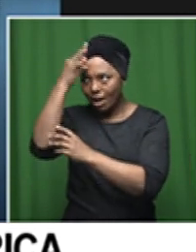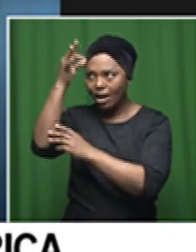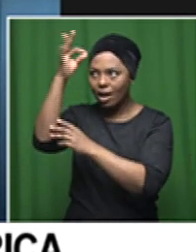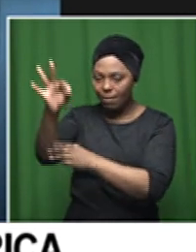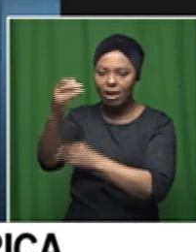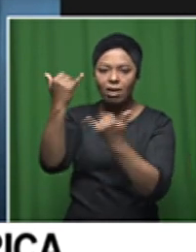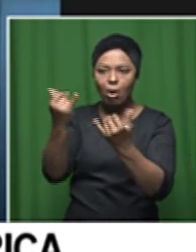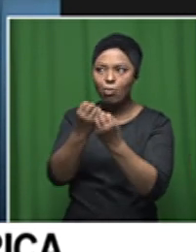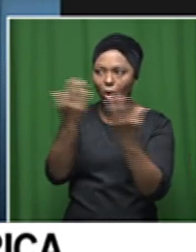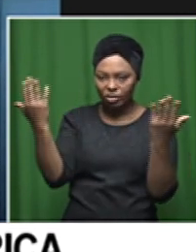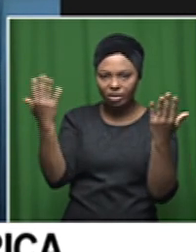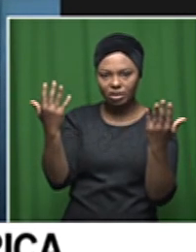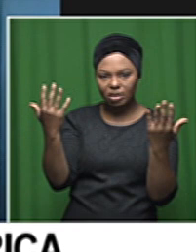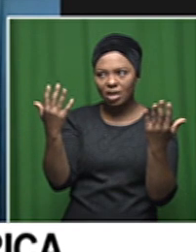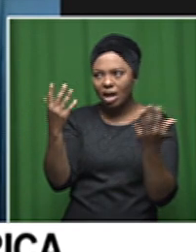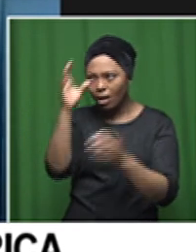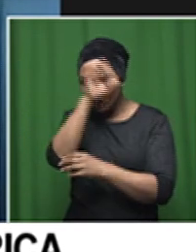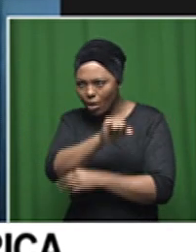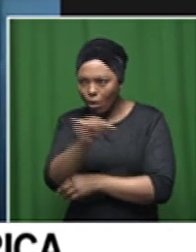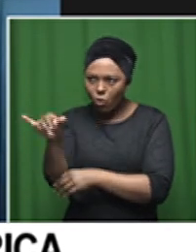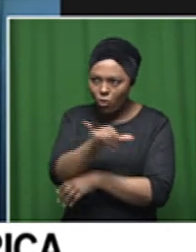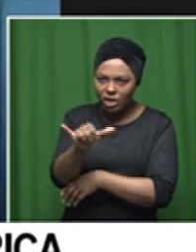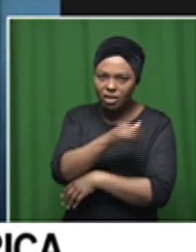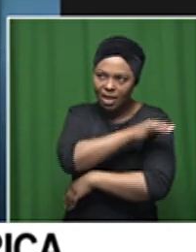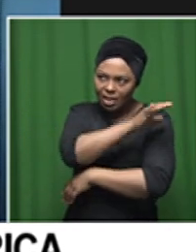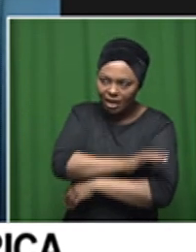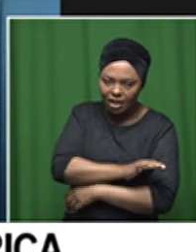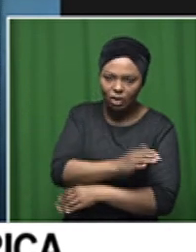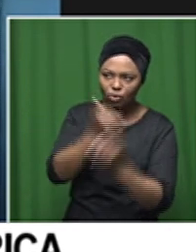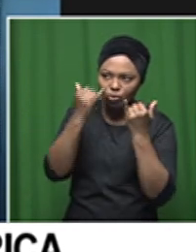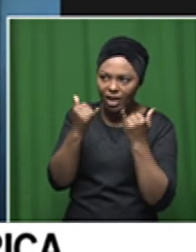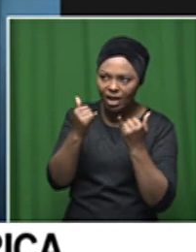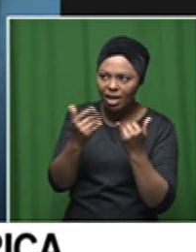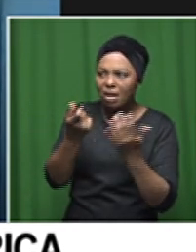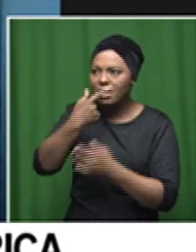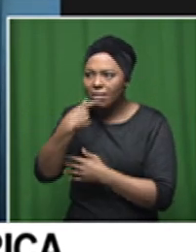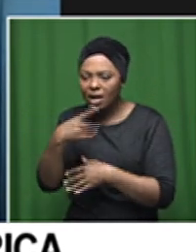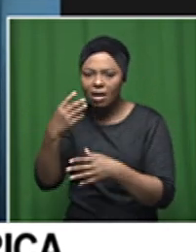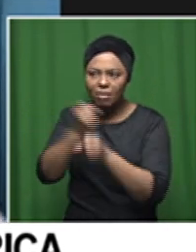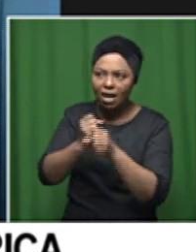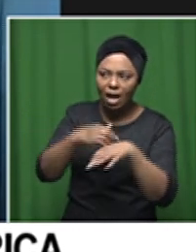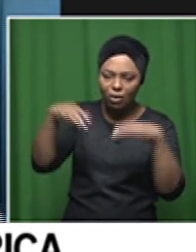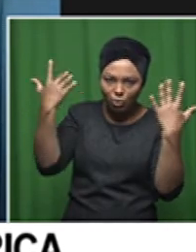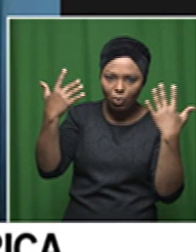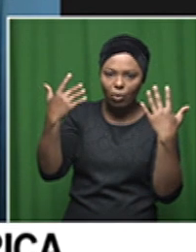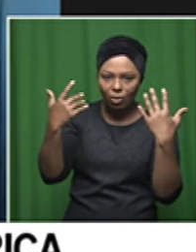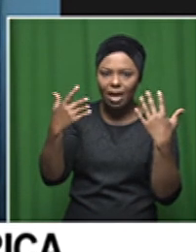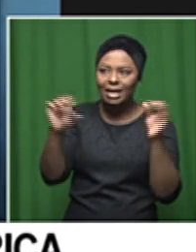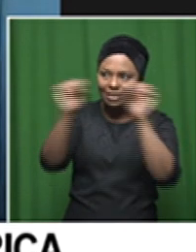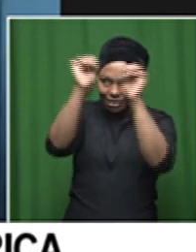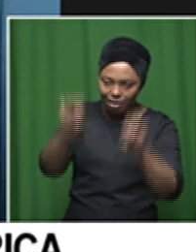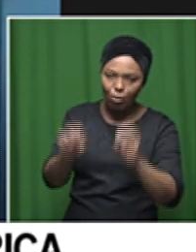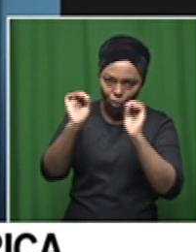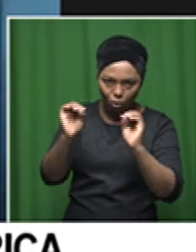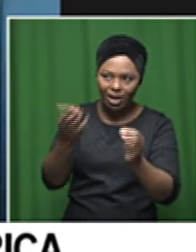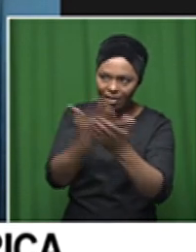determine which clinic today has less availability of which medicine. The only problem you have when